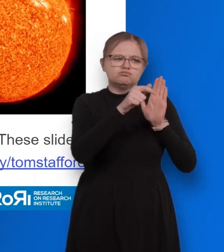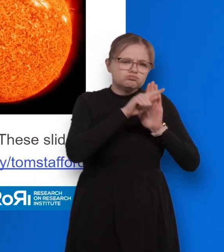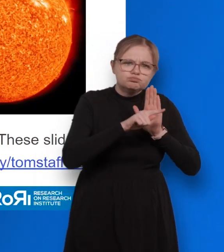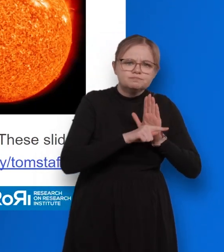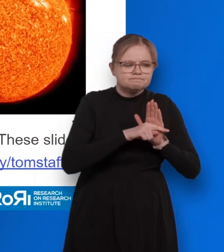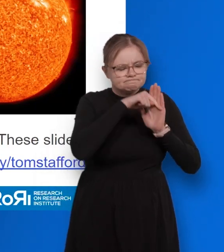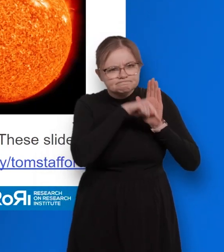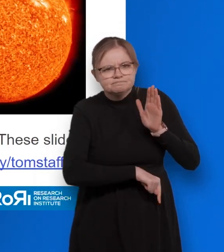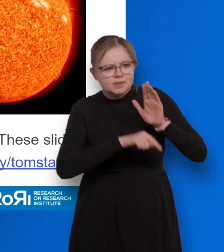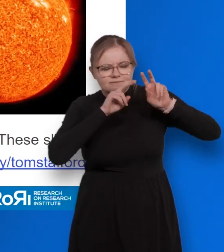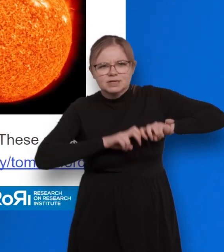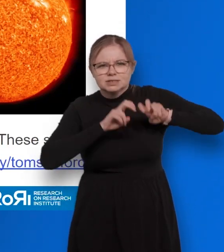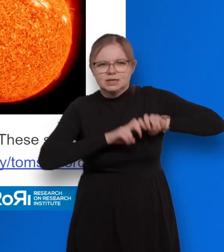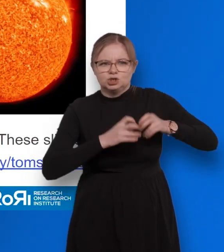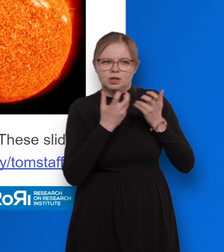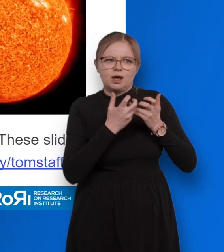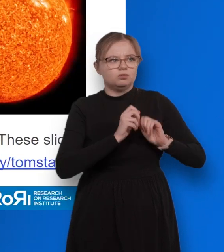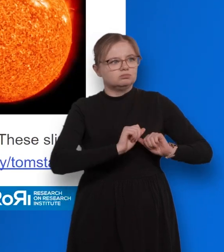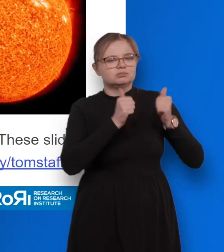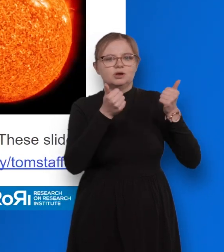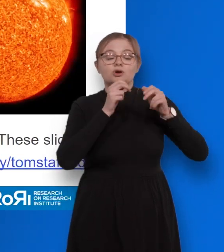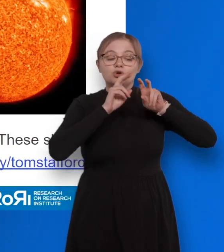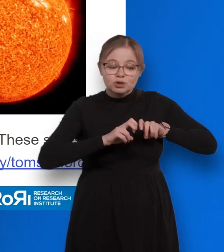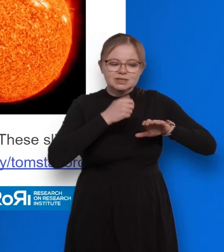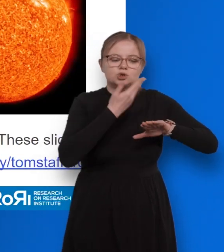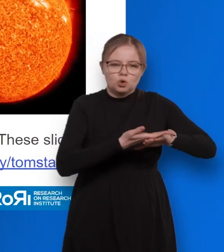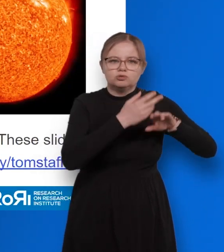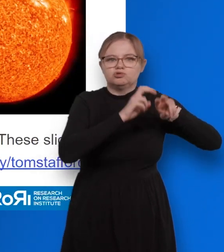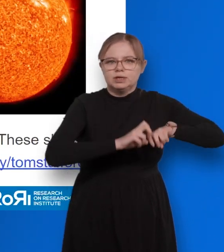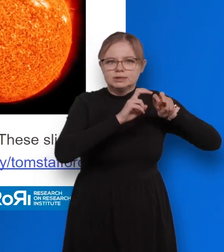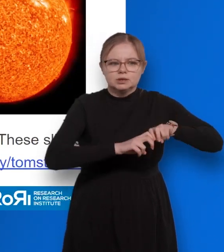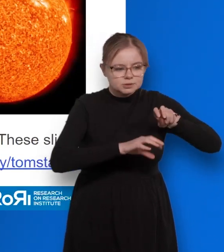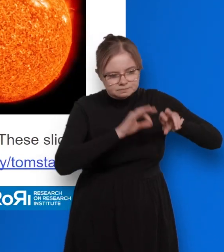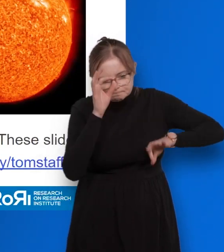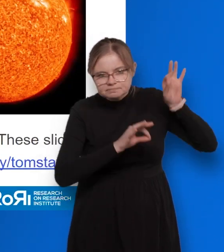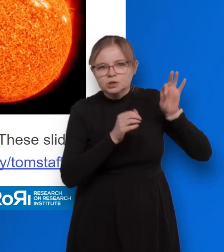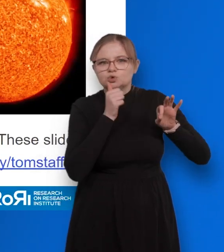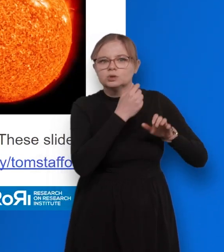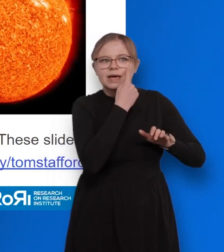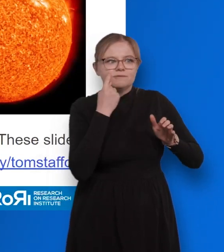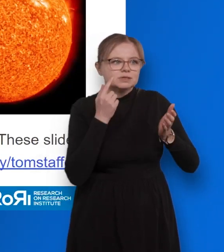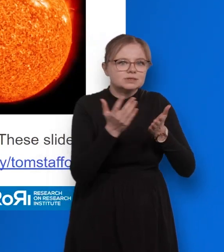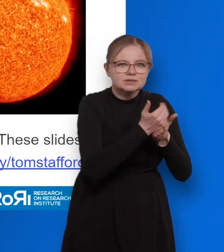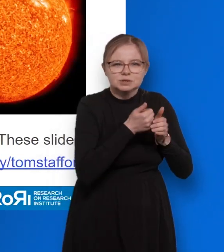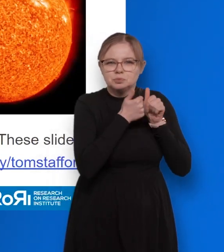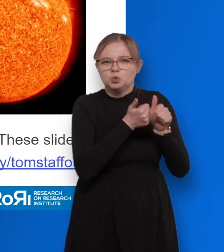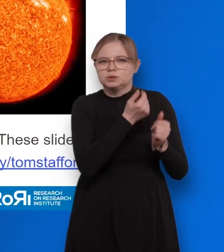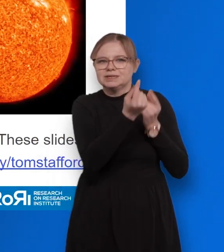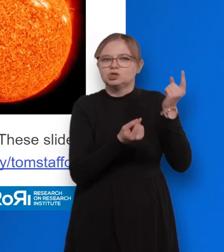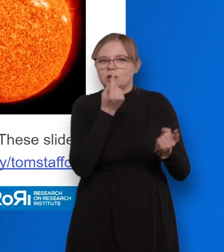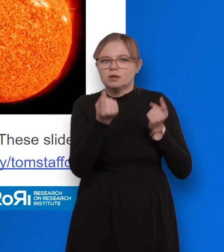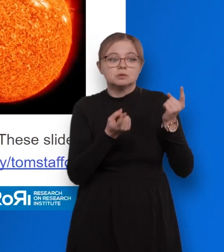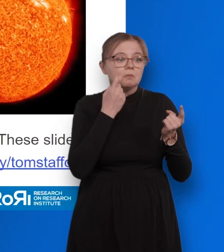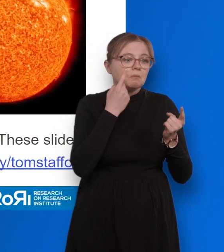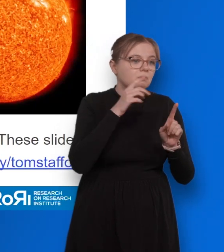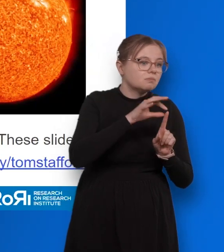principled investigation of how we can do research on research in the research funding system, how we can use evidence, and how we can support each other to